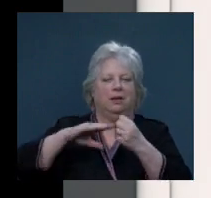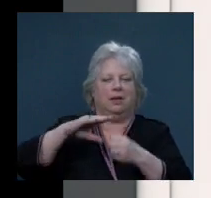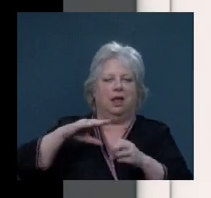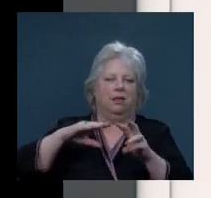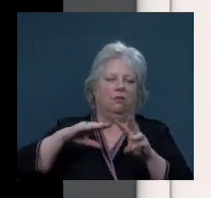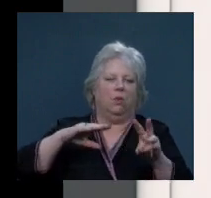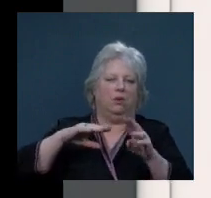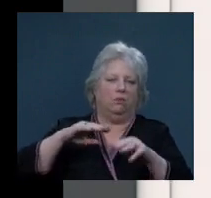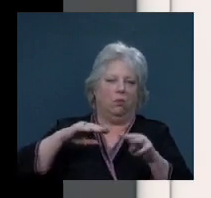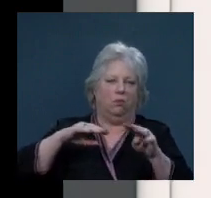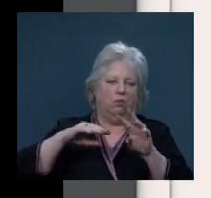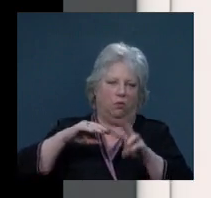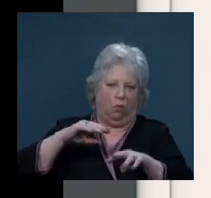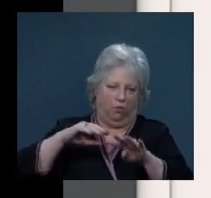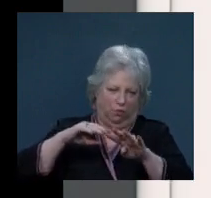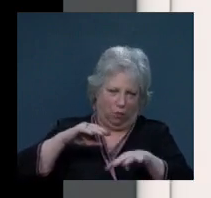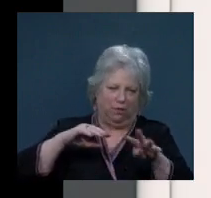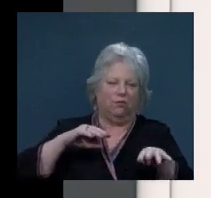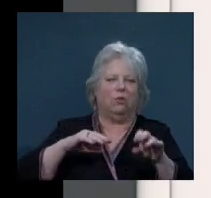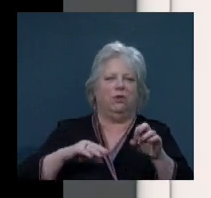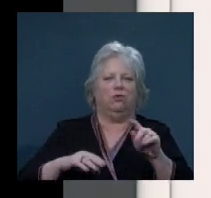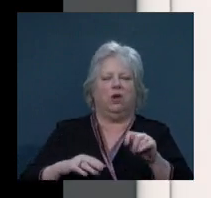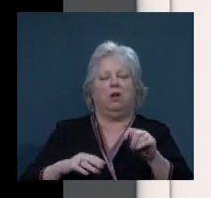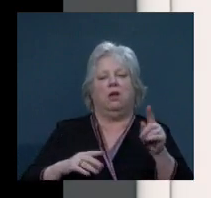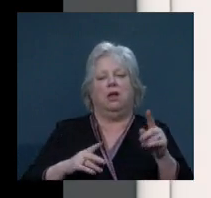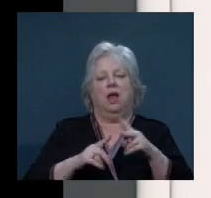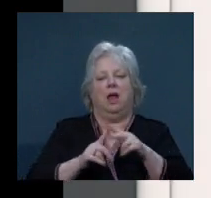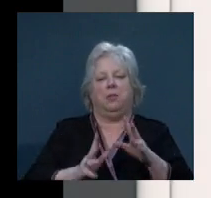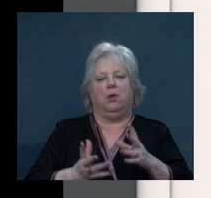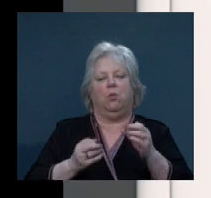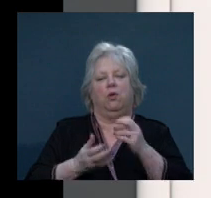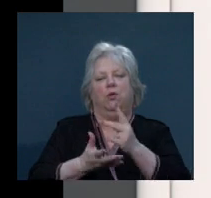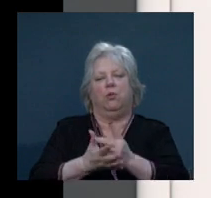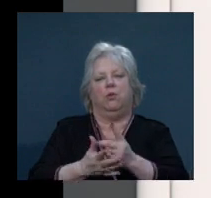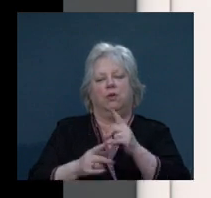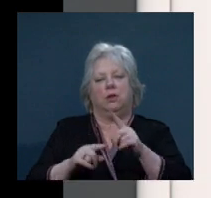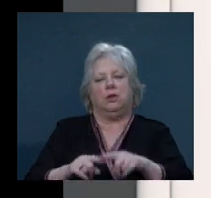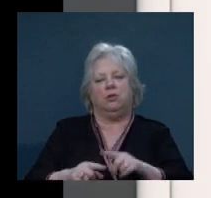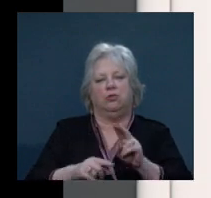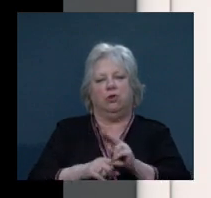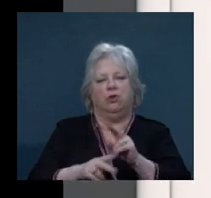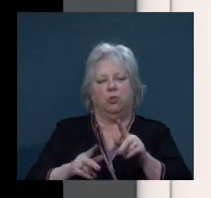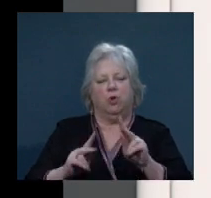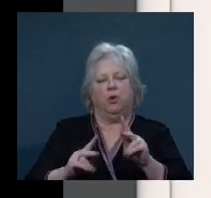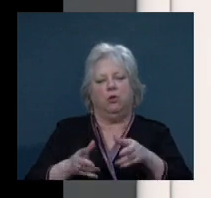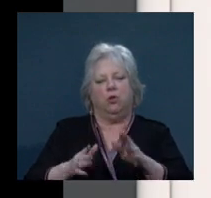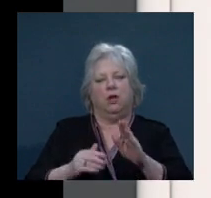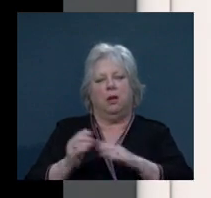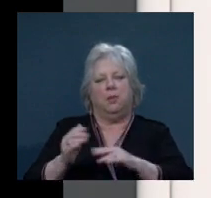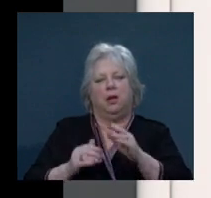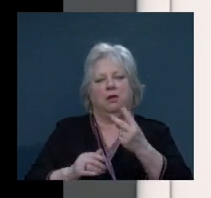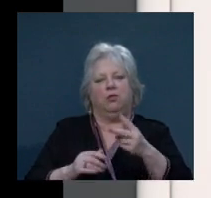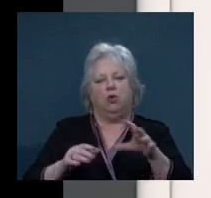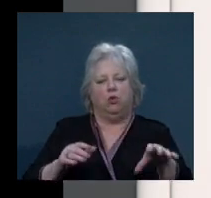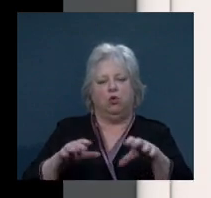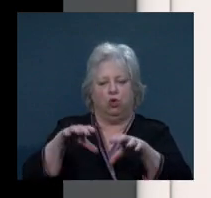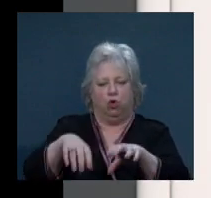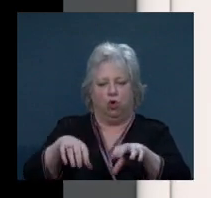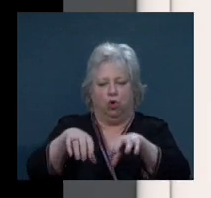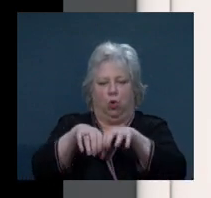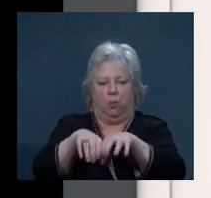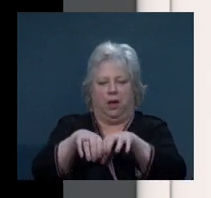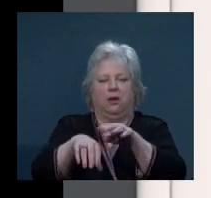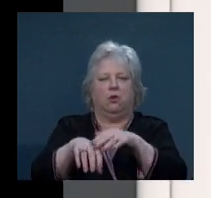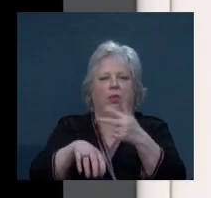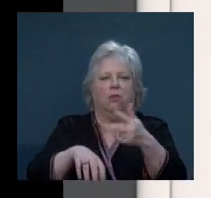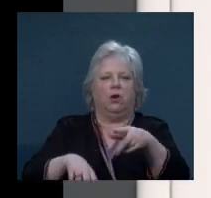44th Street. The applicant is requesting approval of a conditional use permit to allow for the construction of 2 duplex structures on